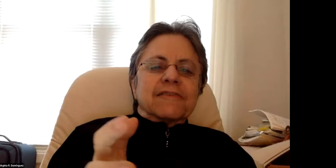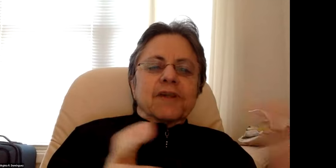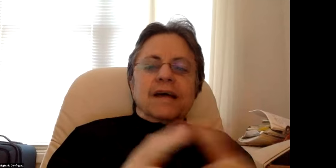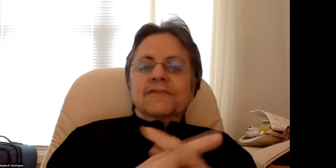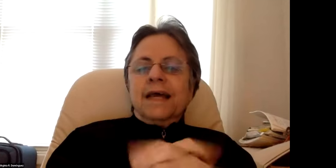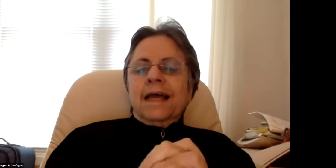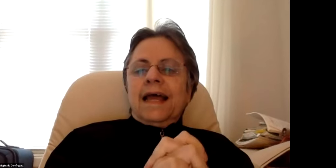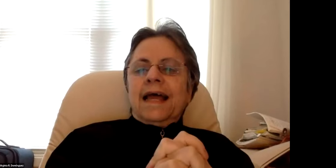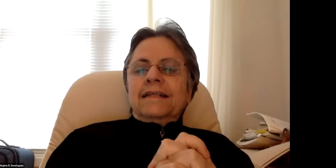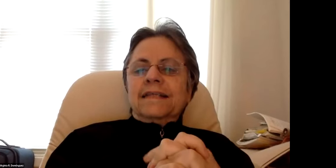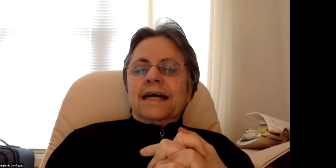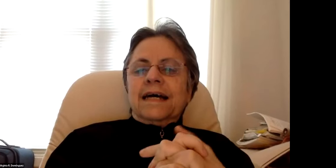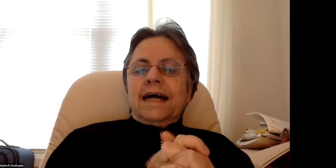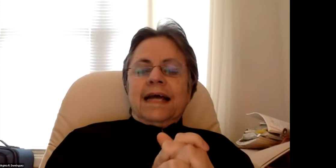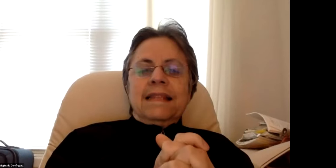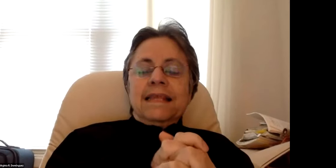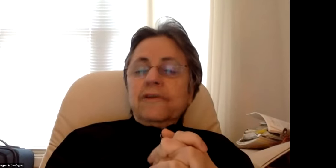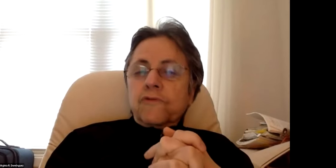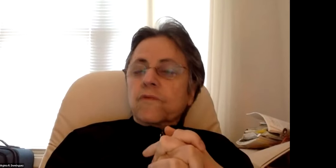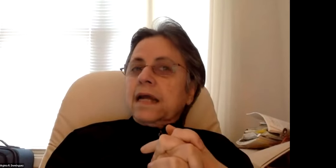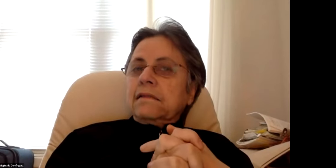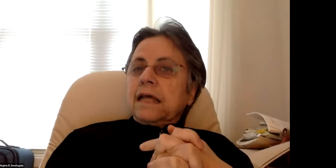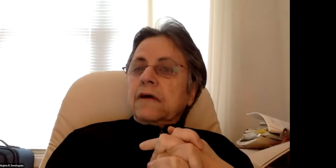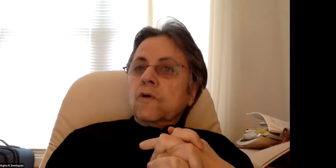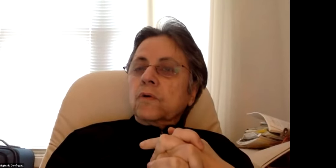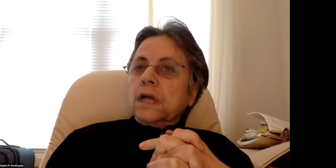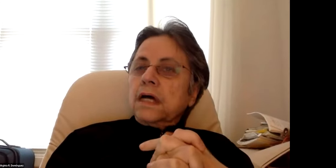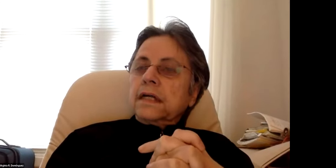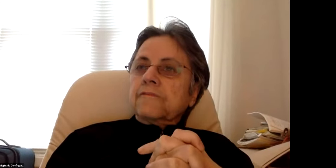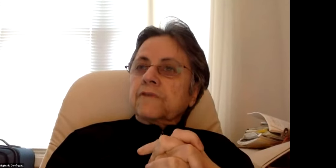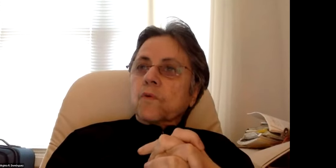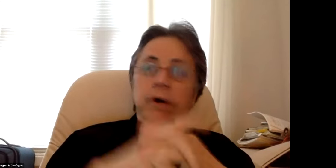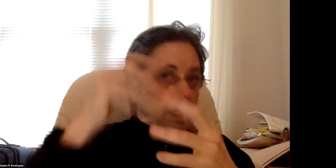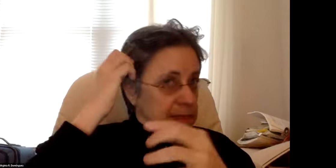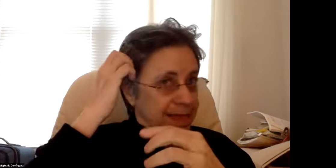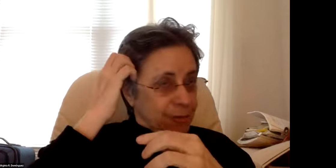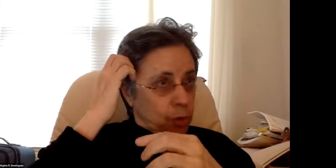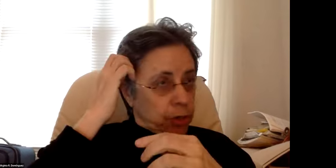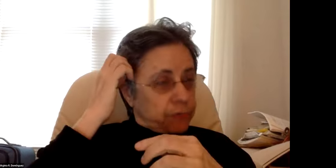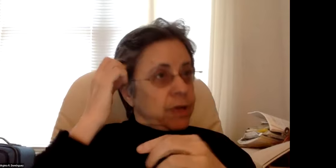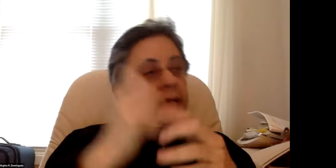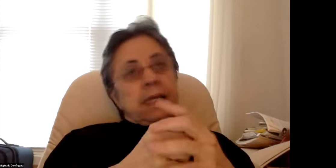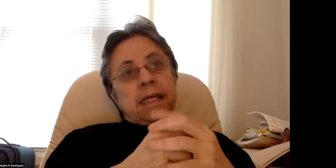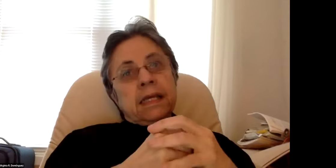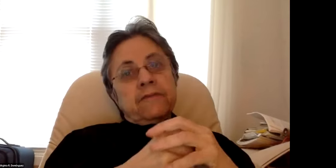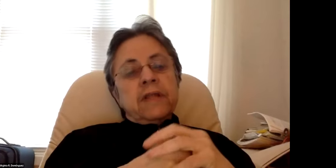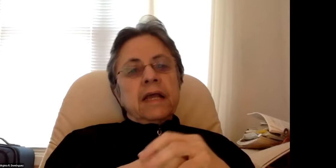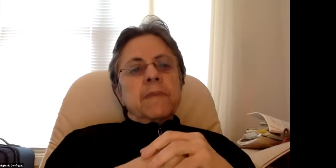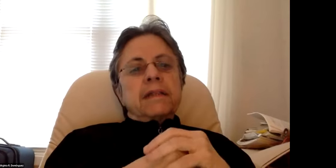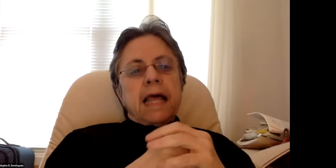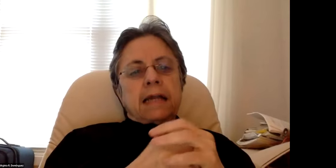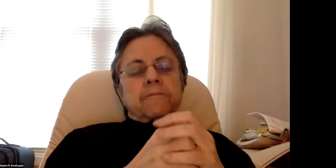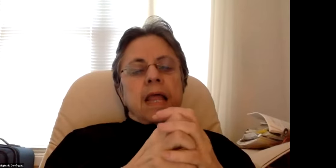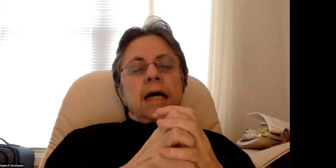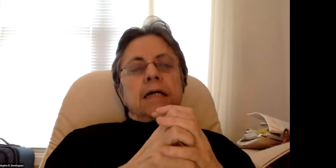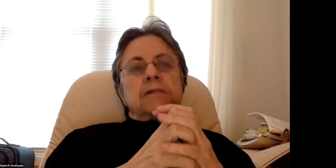sex in their lives. And I think you're right that a whole lot of the work on sex workers is not